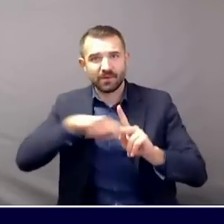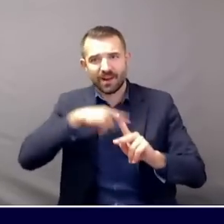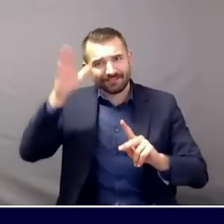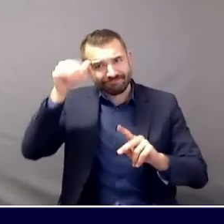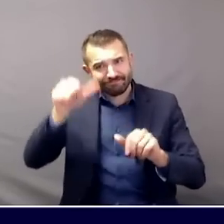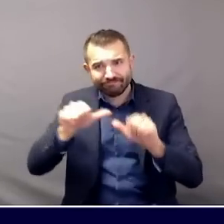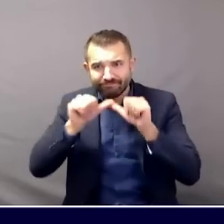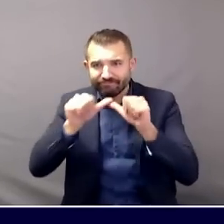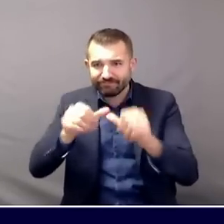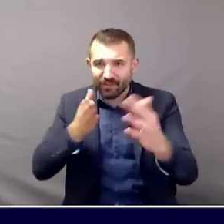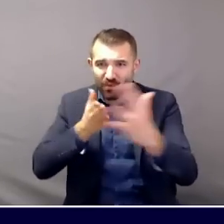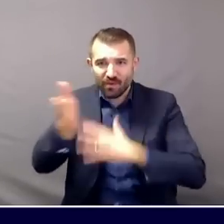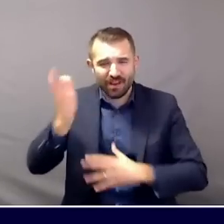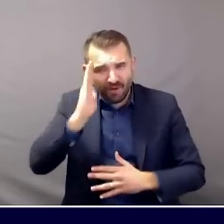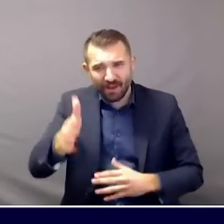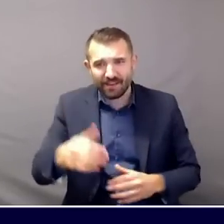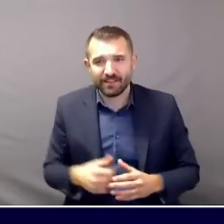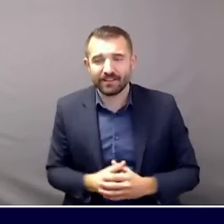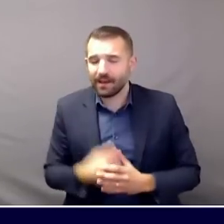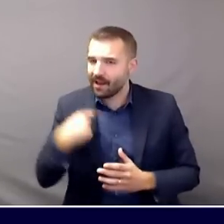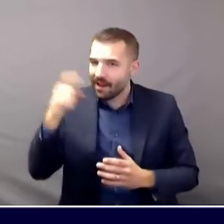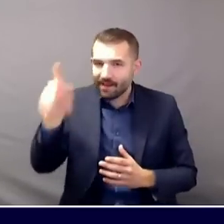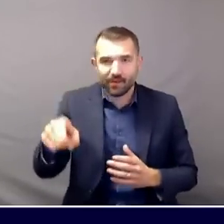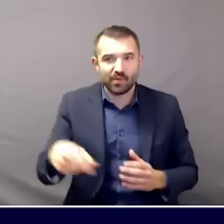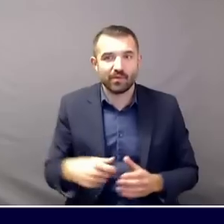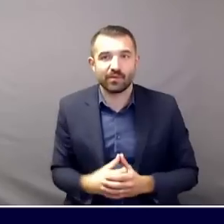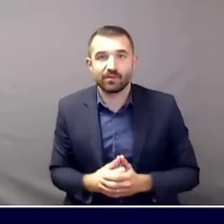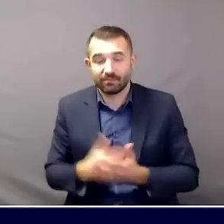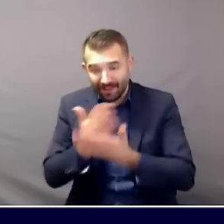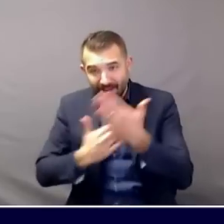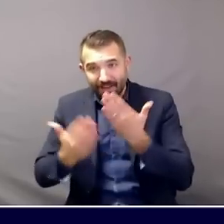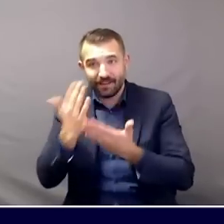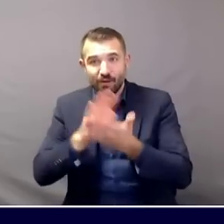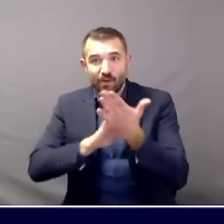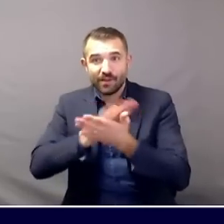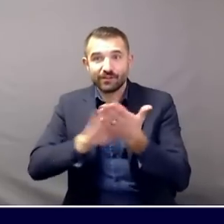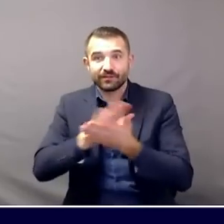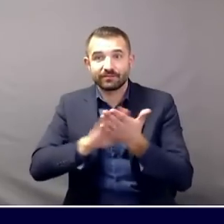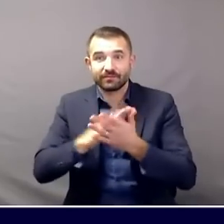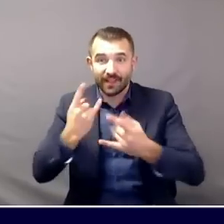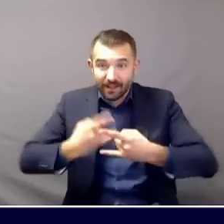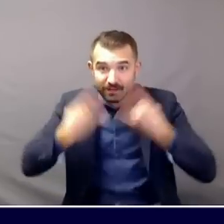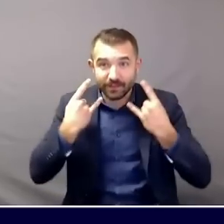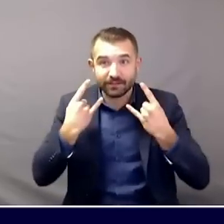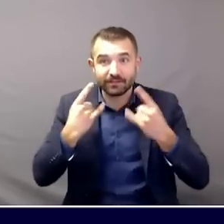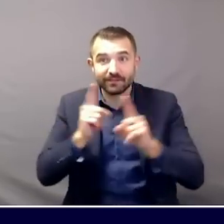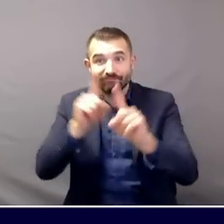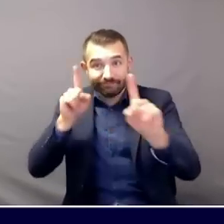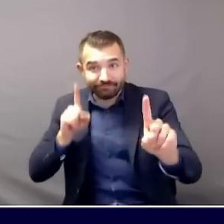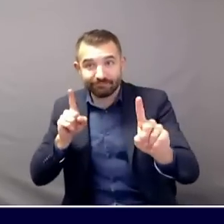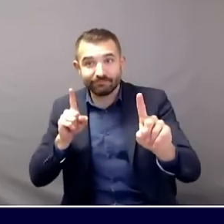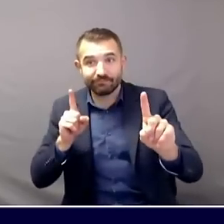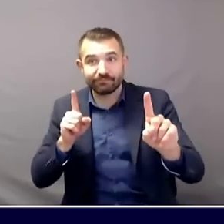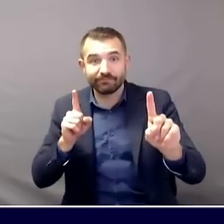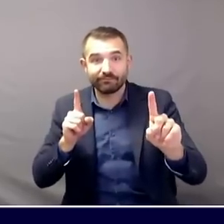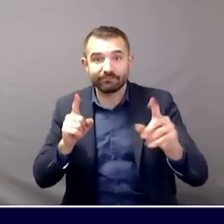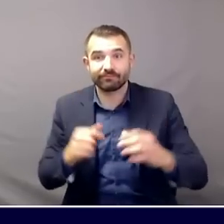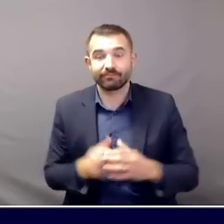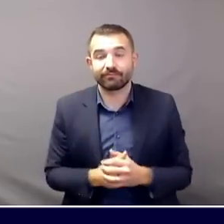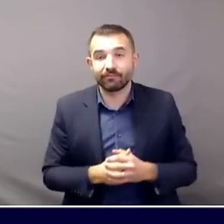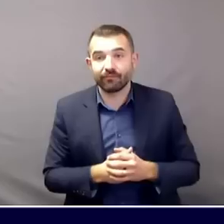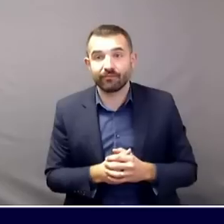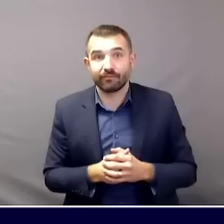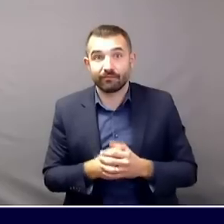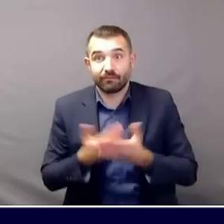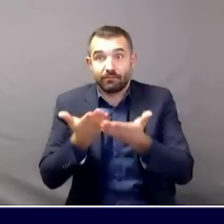up, wash your hands, wear a mask, watch your distance. To all Maine people, again, if you want to